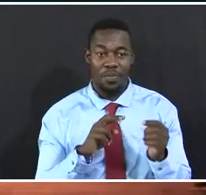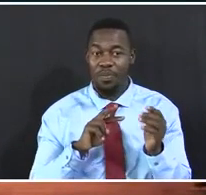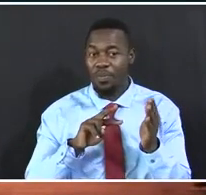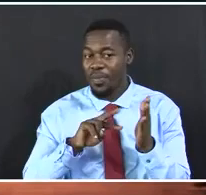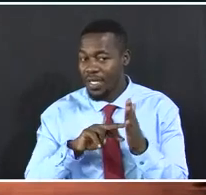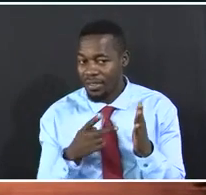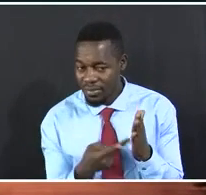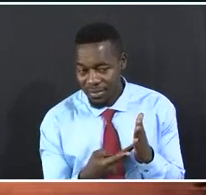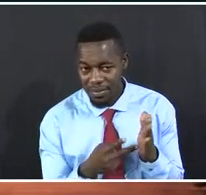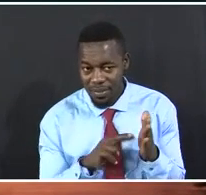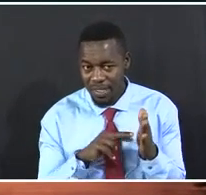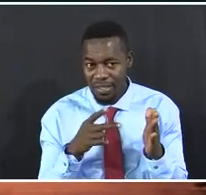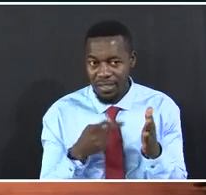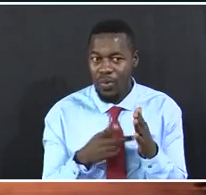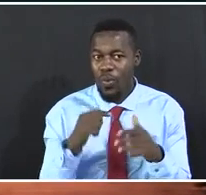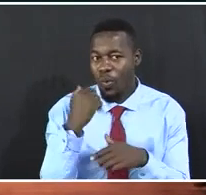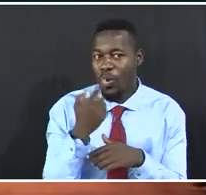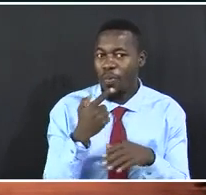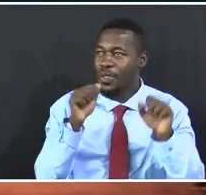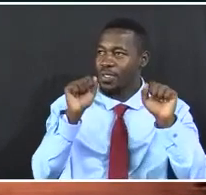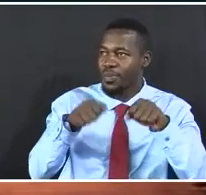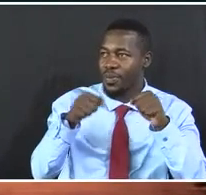the Lord's mountain?